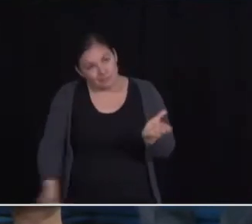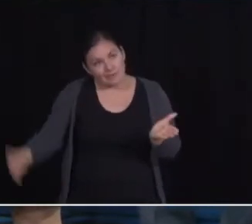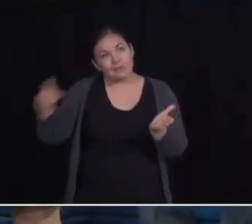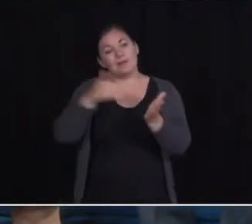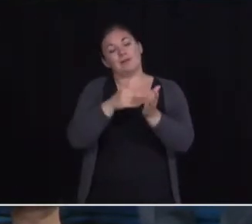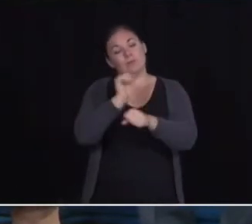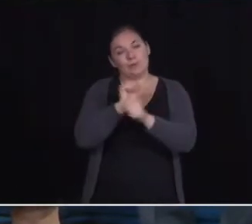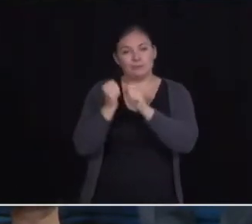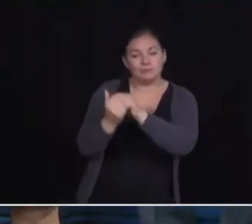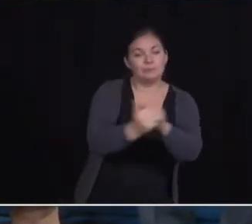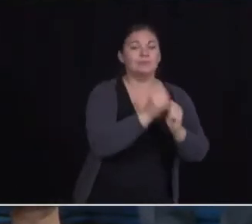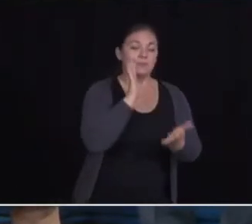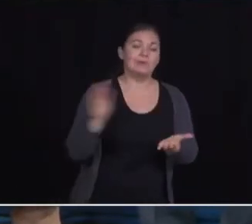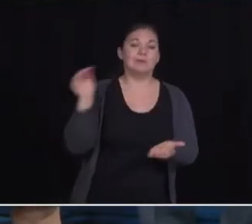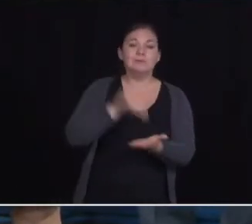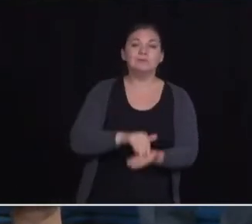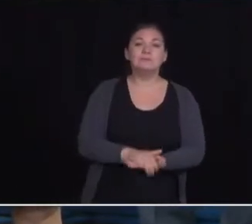Follow up?